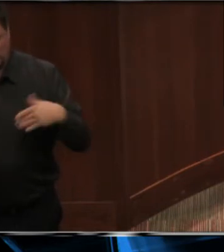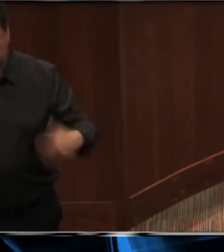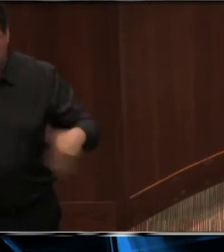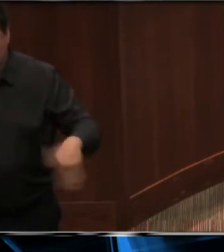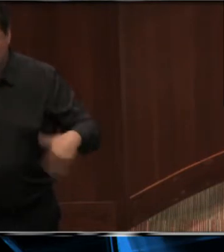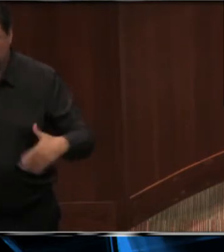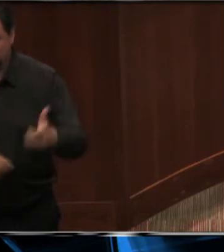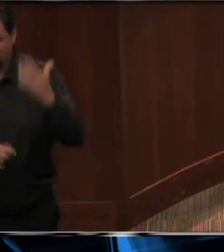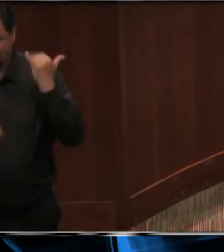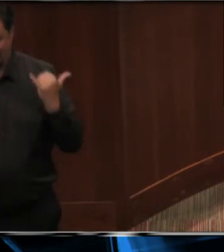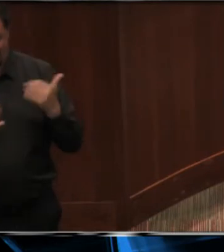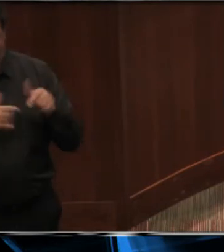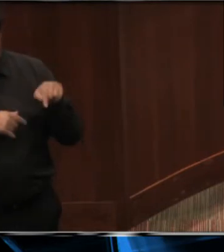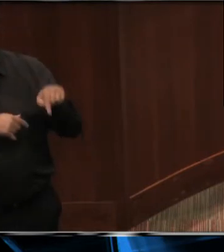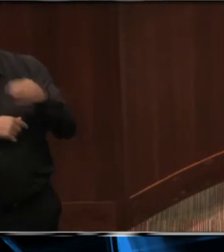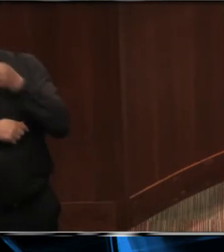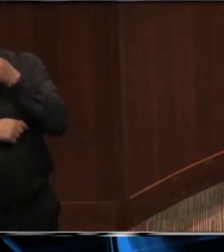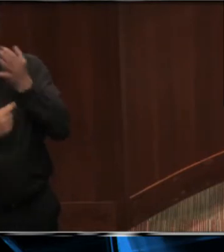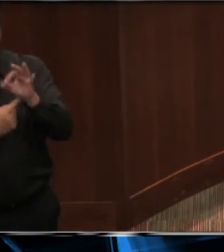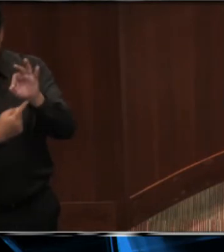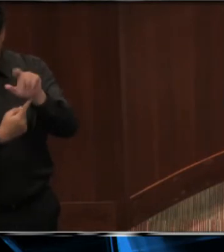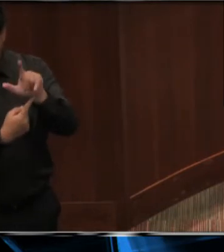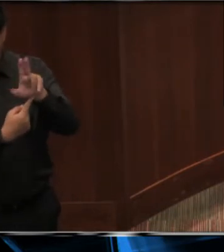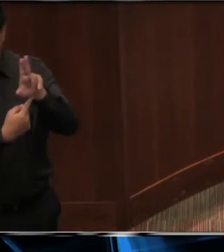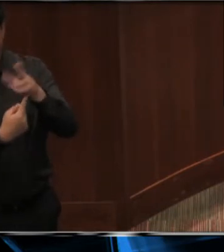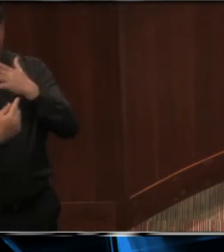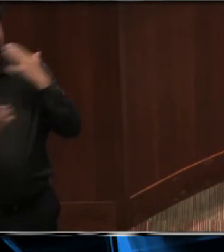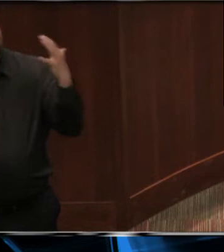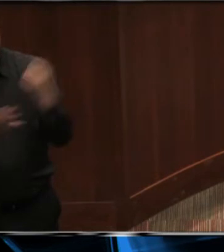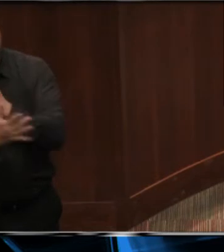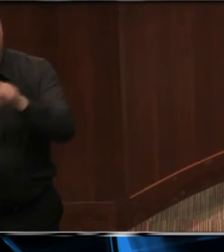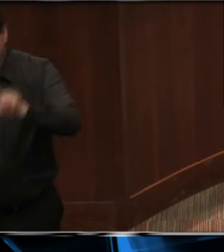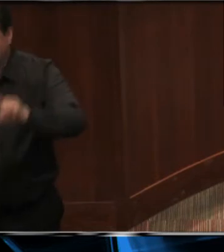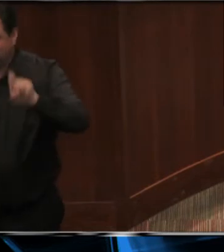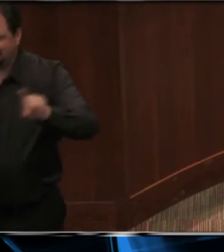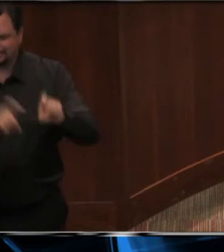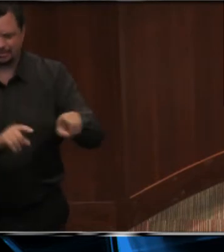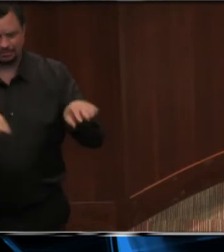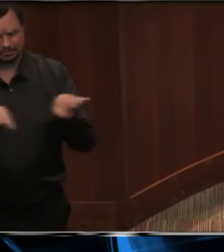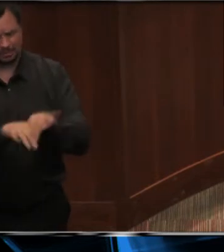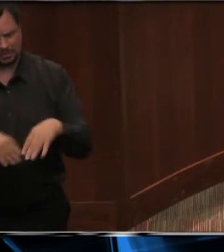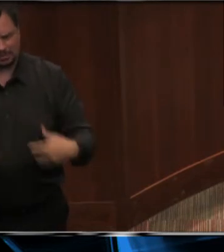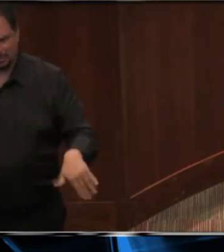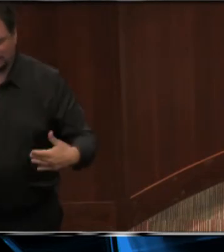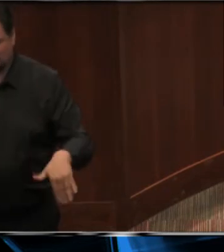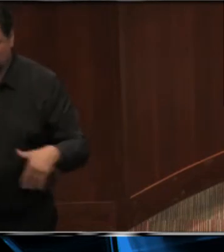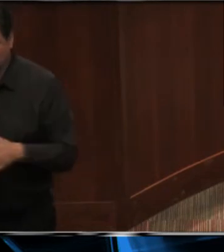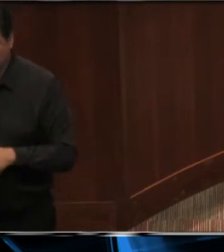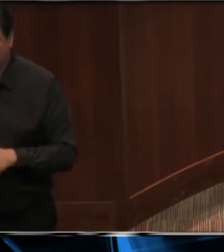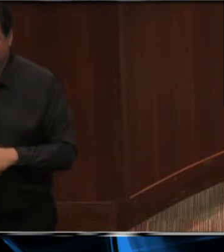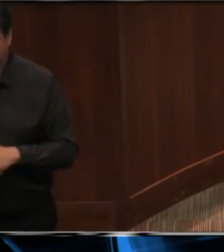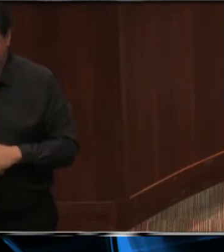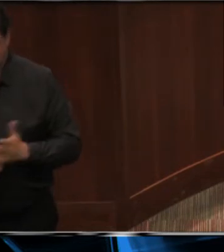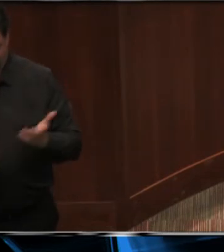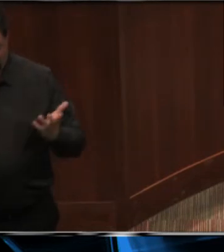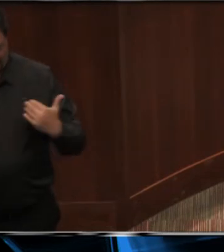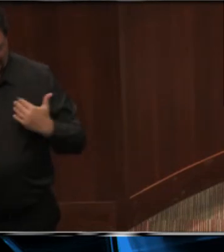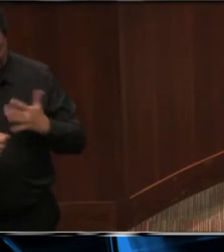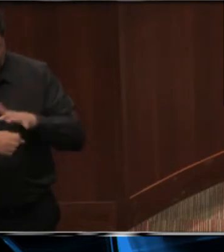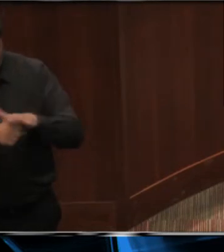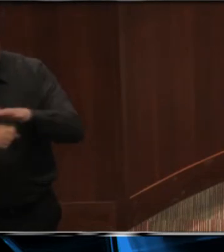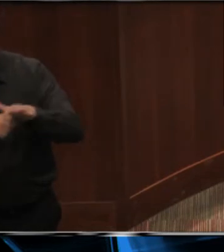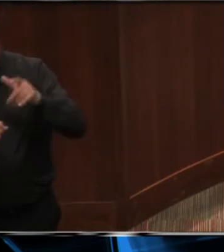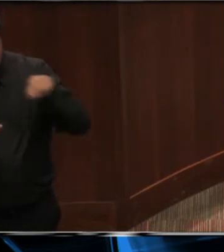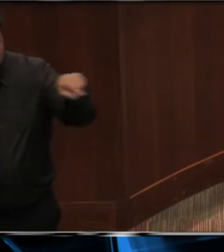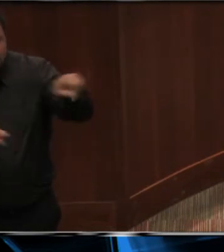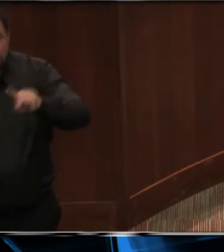months. And so are we going to have enough personnel to do testing in our community? Because I think if people get coughs and colds and influenza, they're not going to